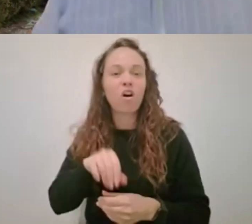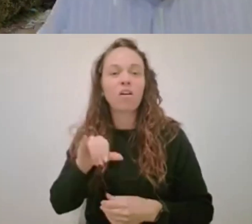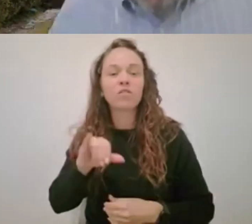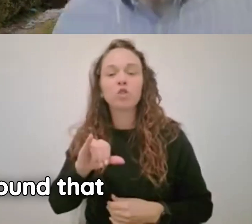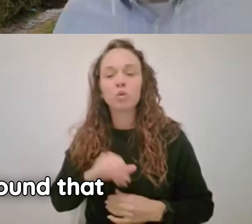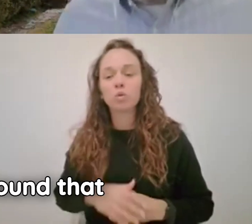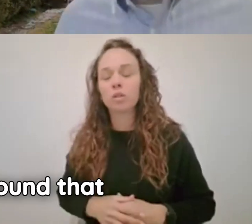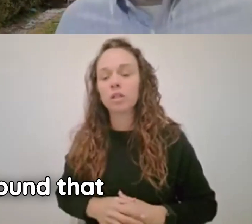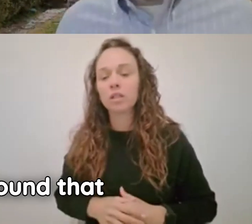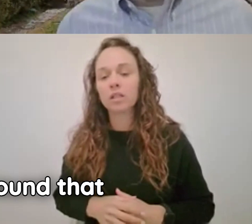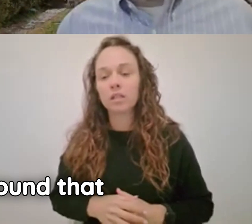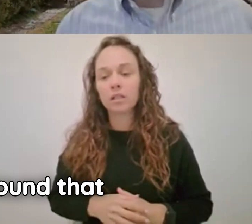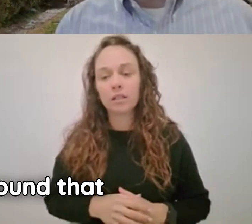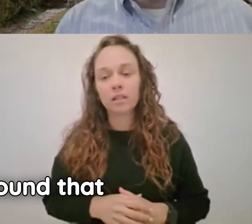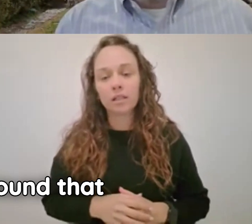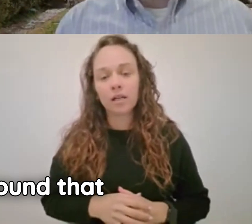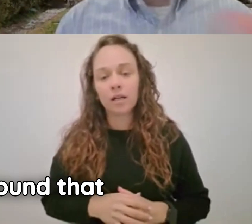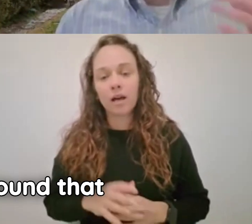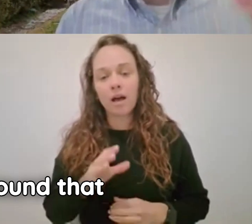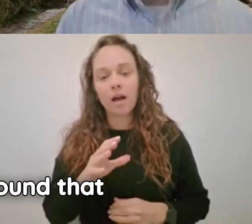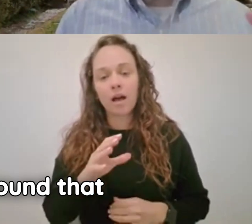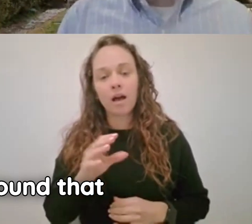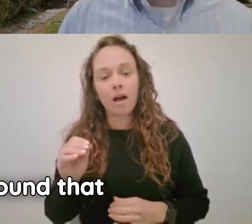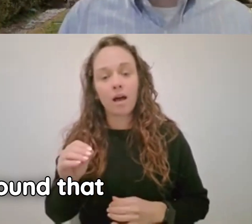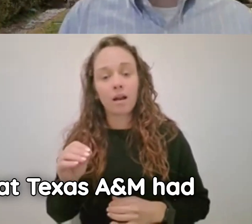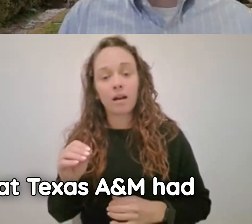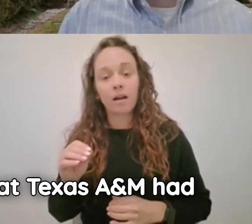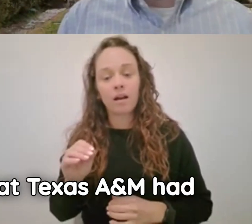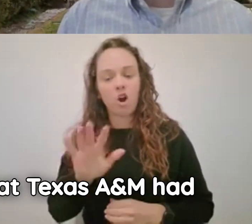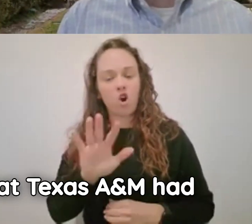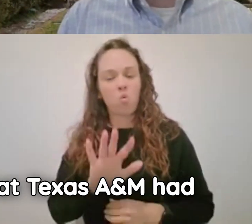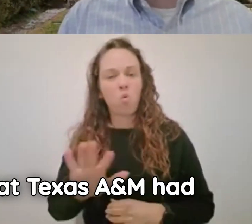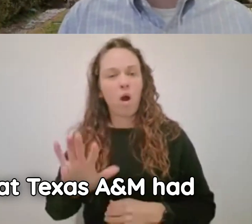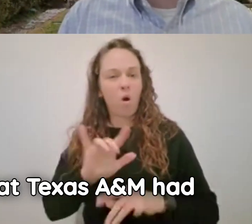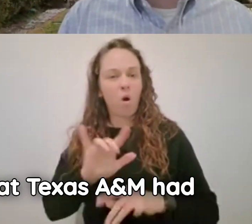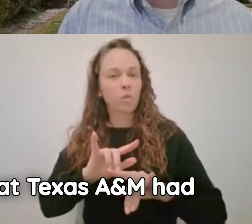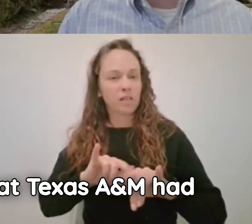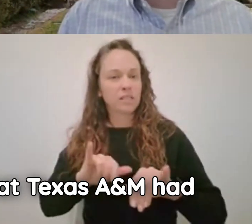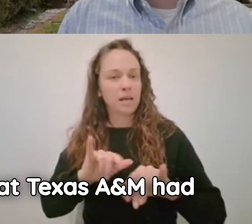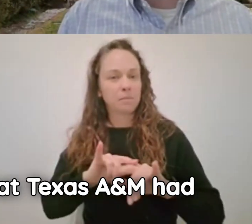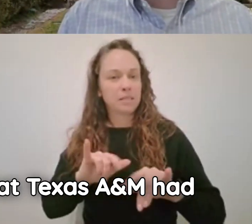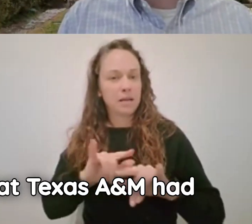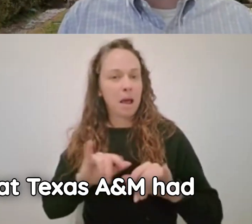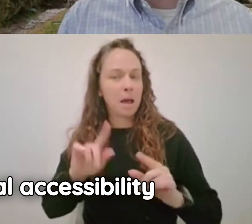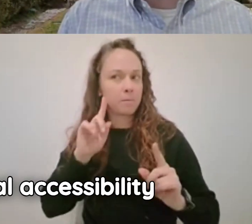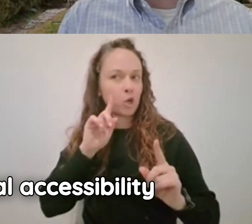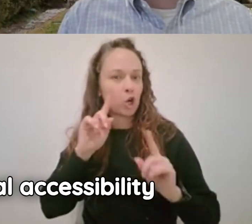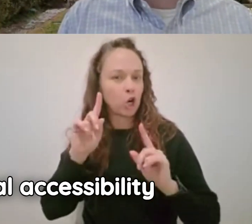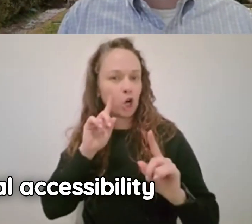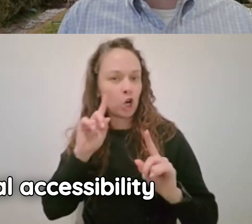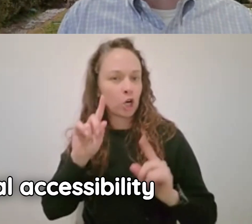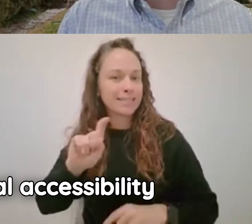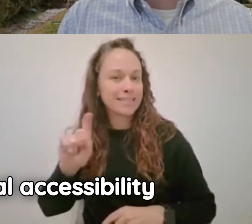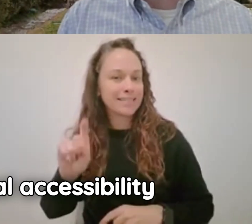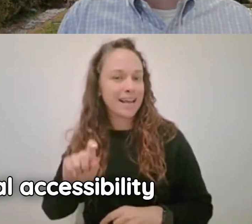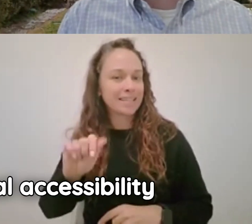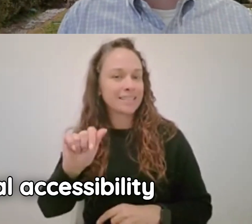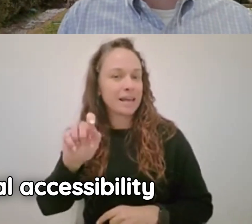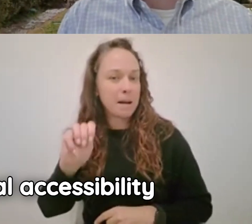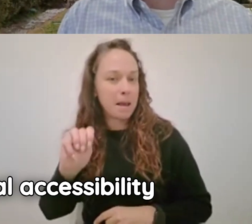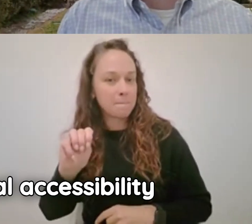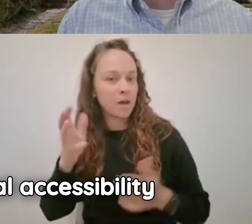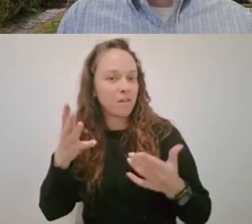Um, and I had right around that same time, I had heard that Texas A&M had been audited for